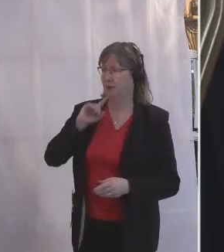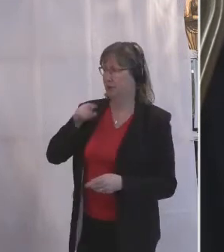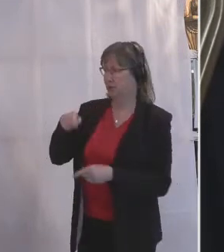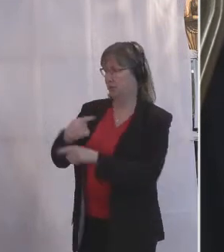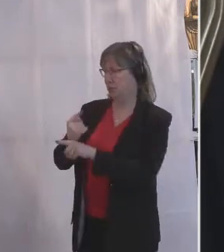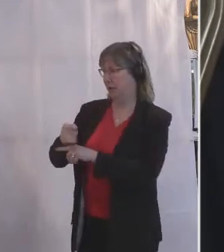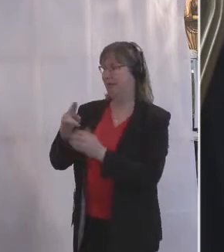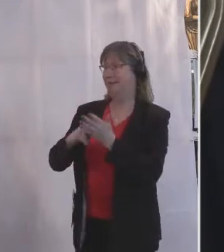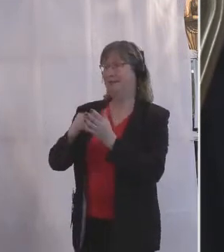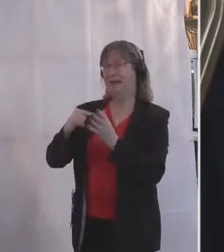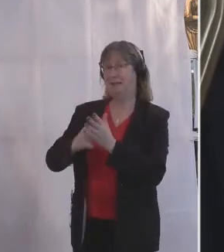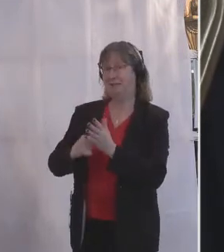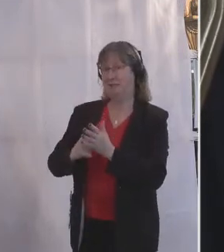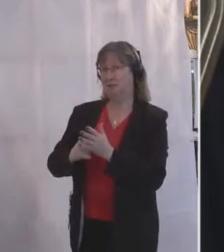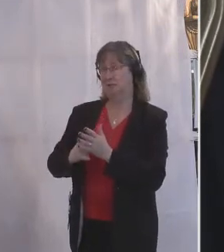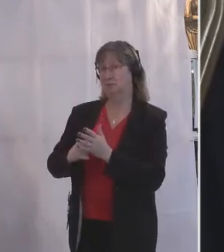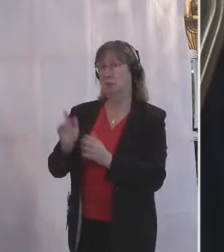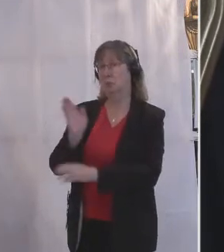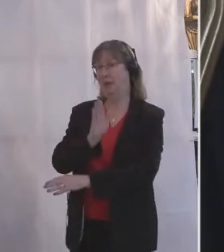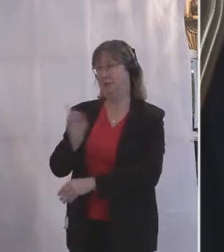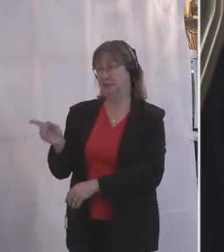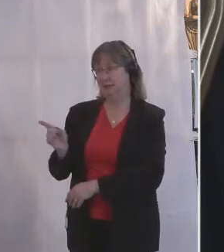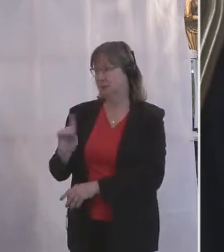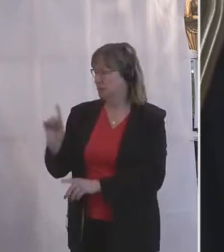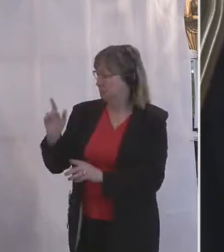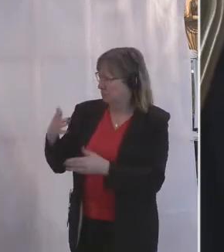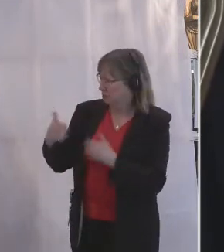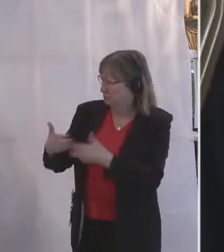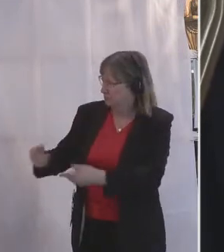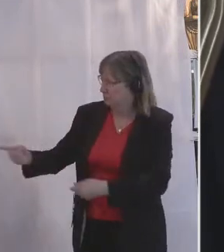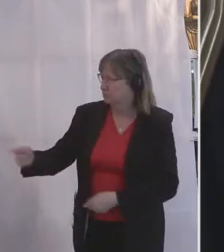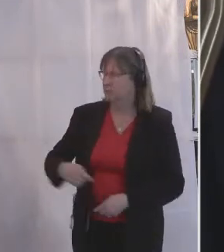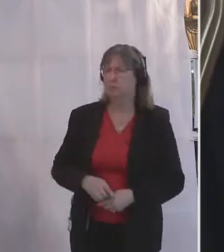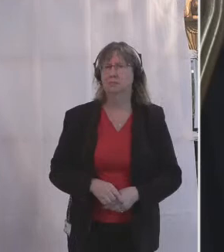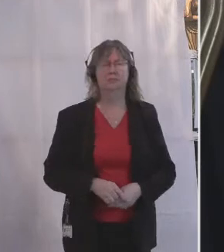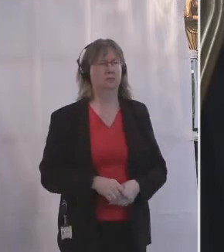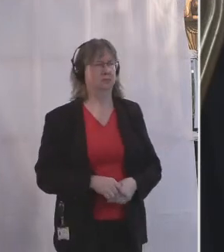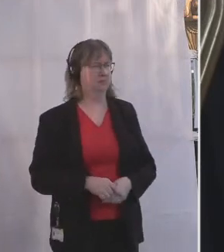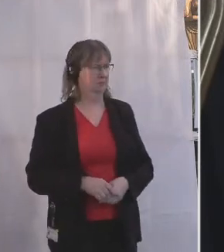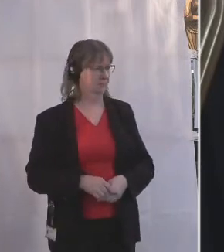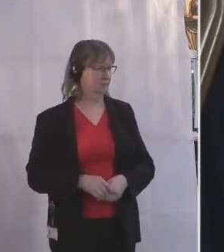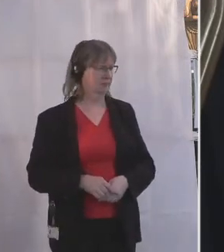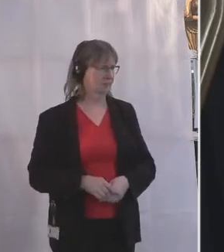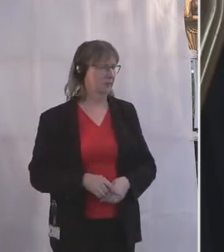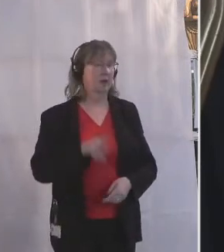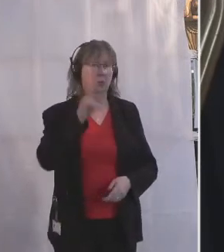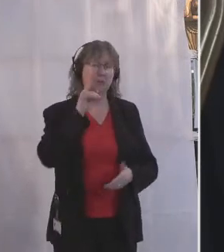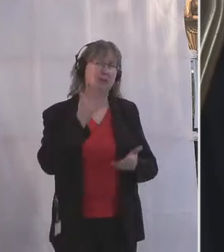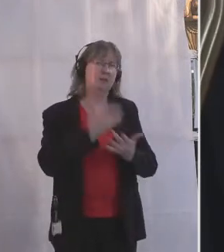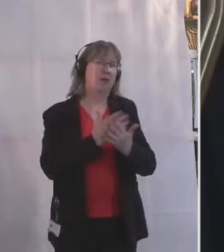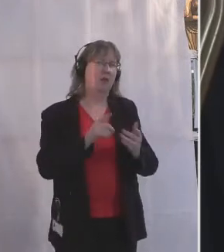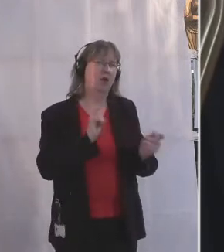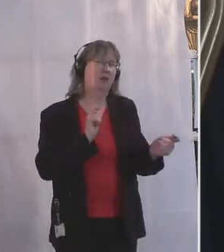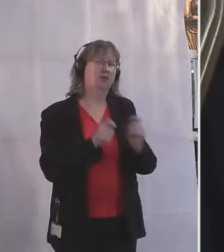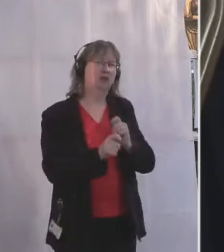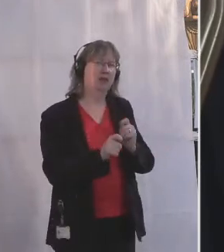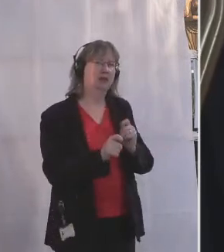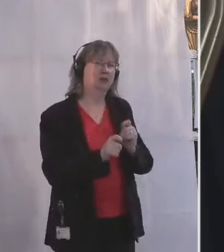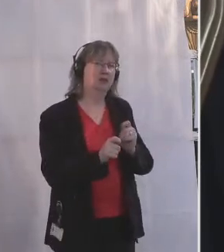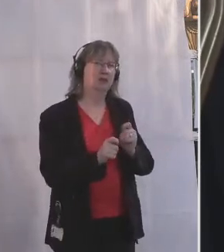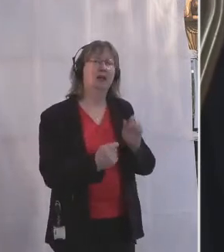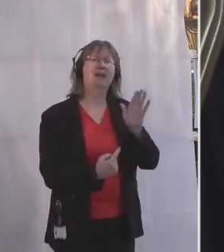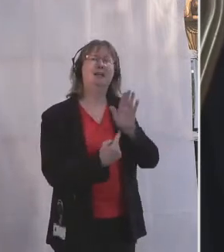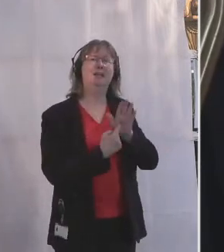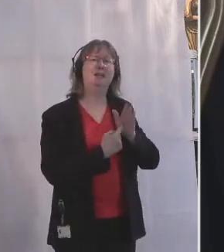of NatWest, what you're doing now. Yeah, so we are starting to see a huge amount of change, and it has taken time, and I think one of the